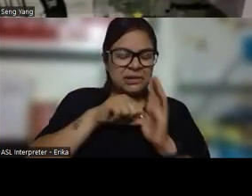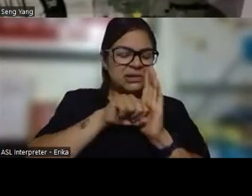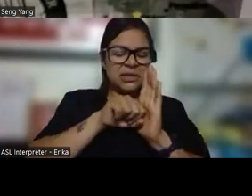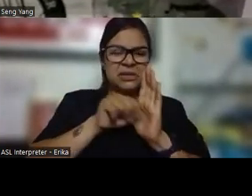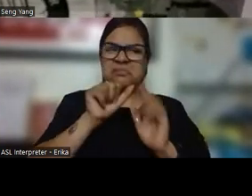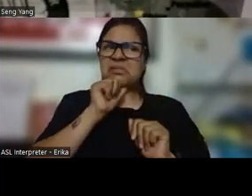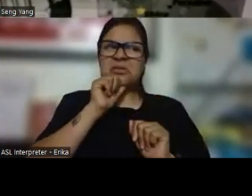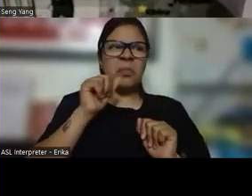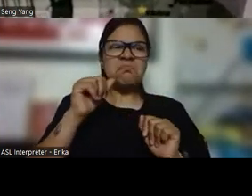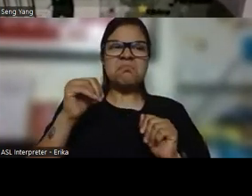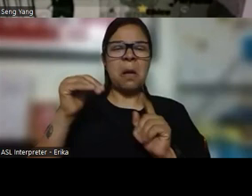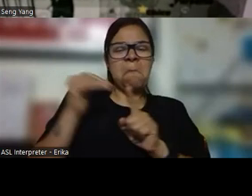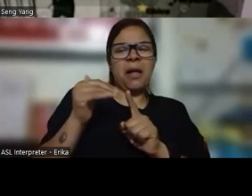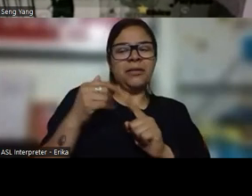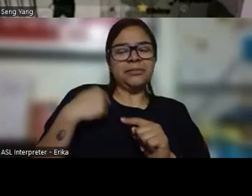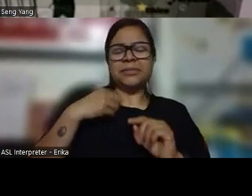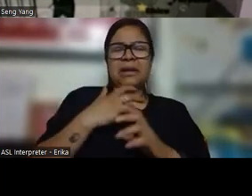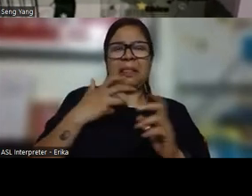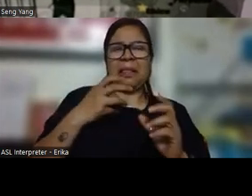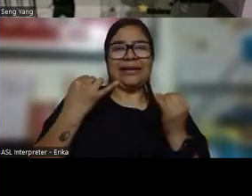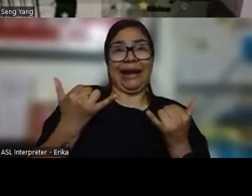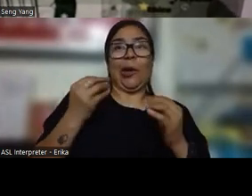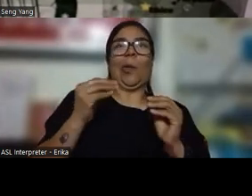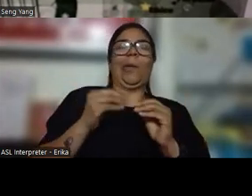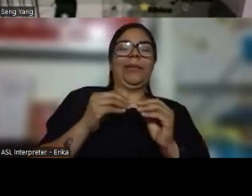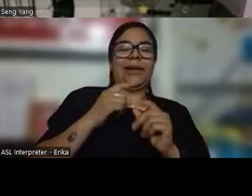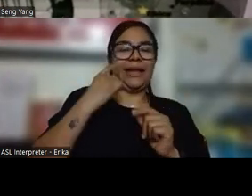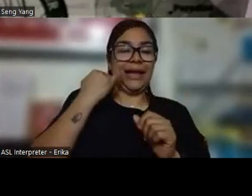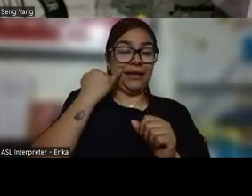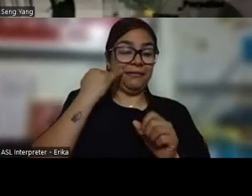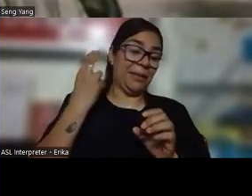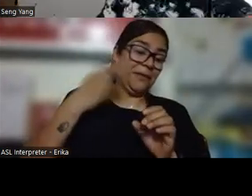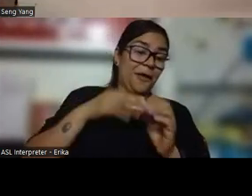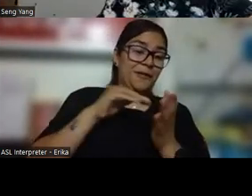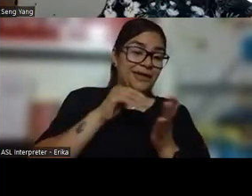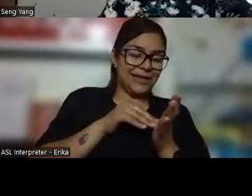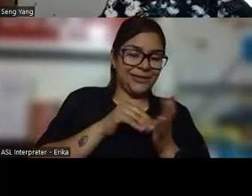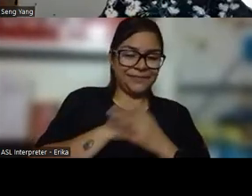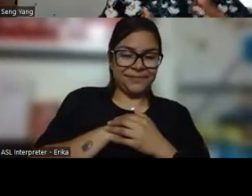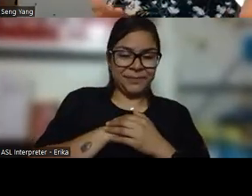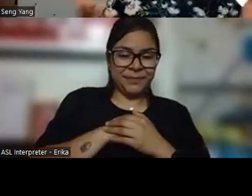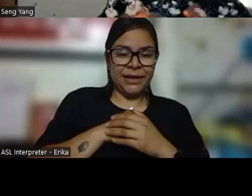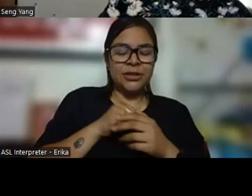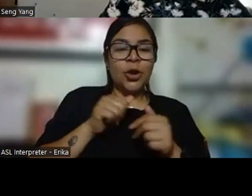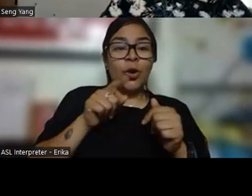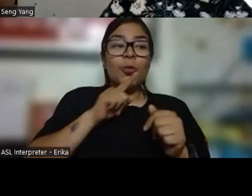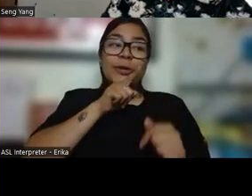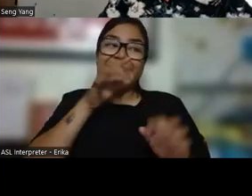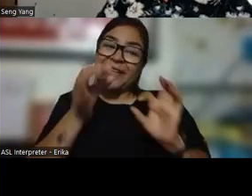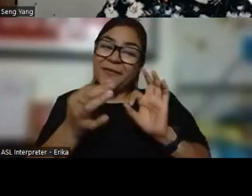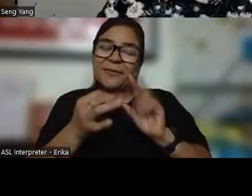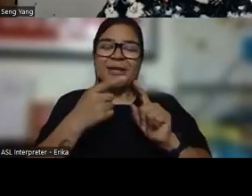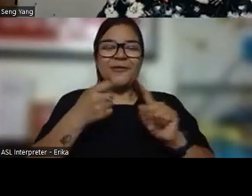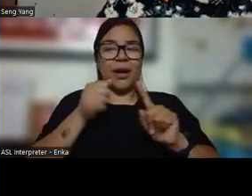the 64% that I do better in my school or work. So, as we have this